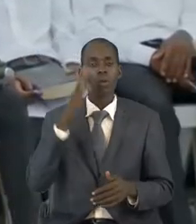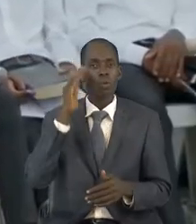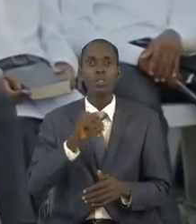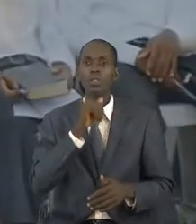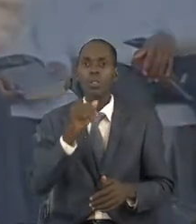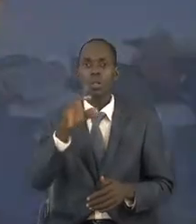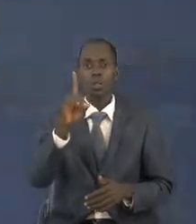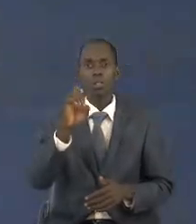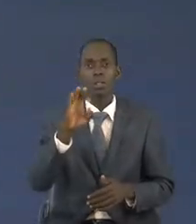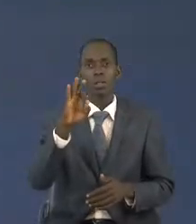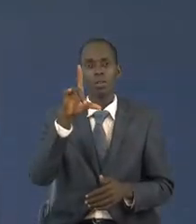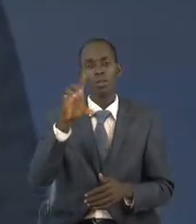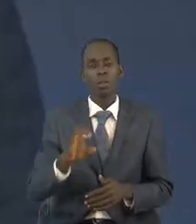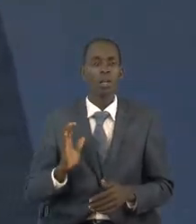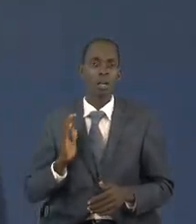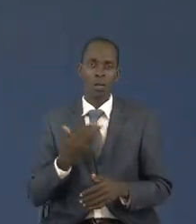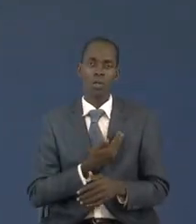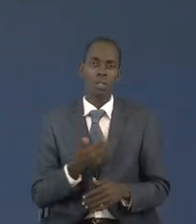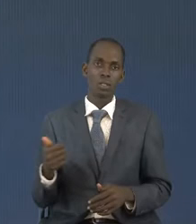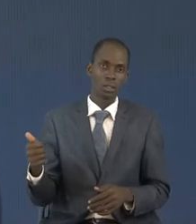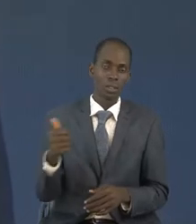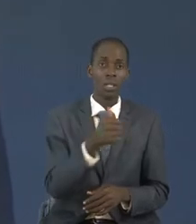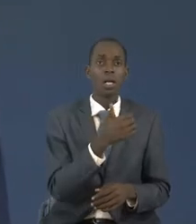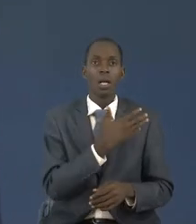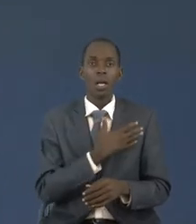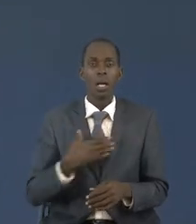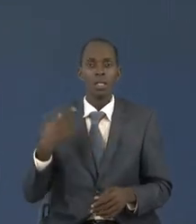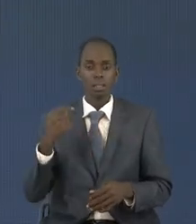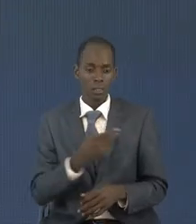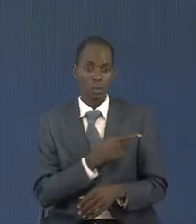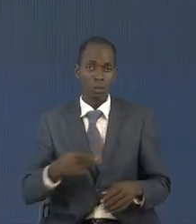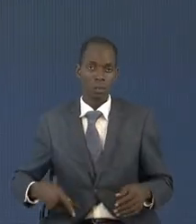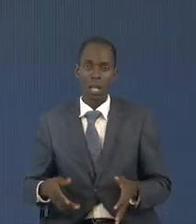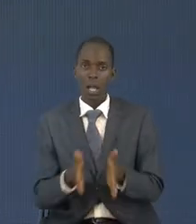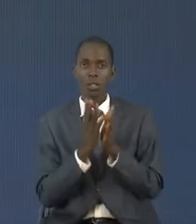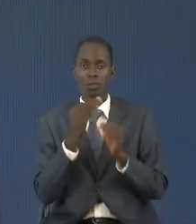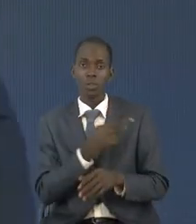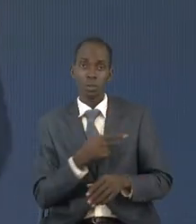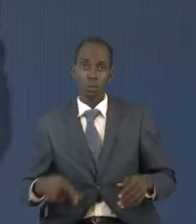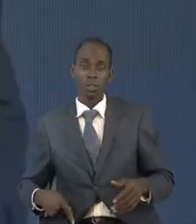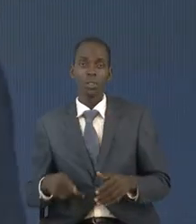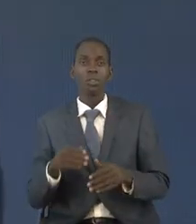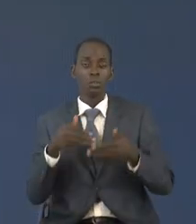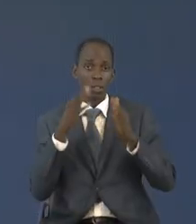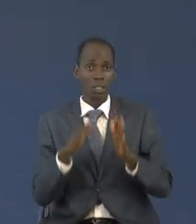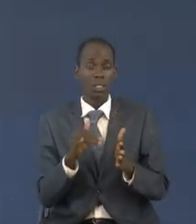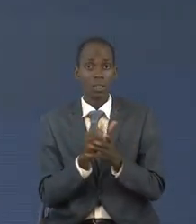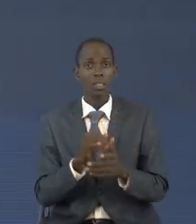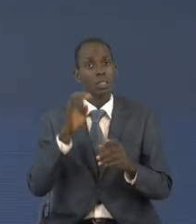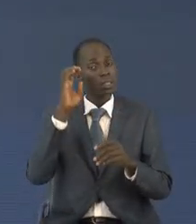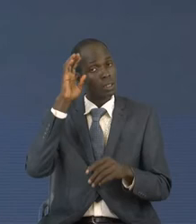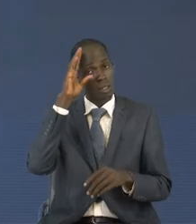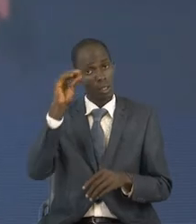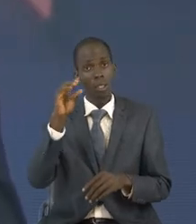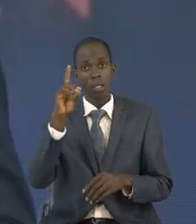the eunuchs, and he said that he might not defile himself. That's dominion. You